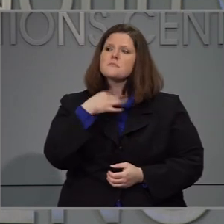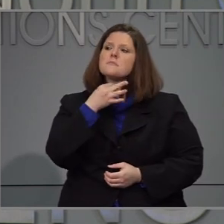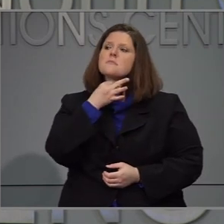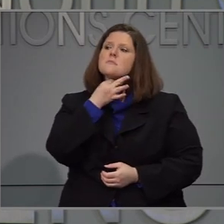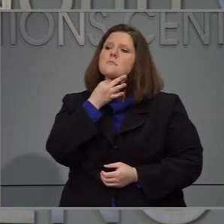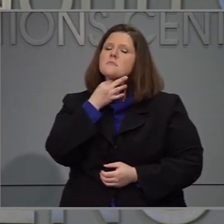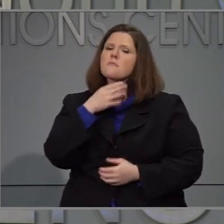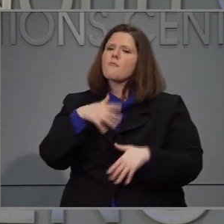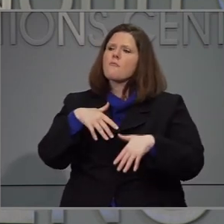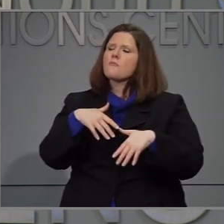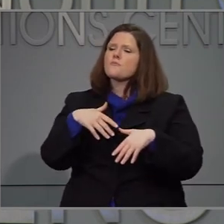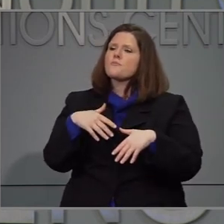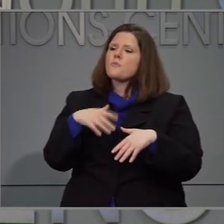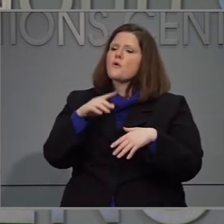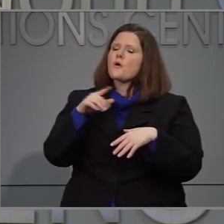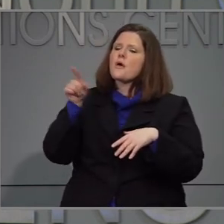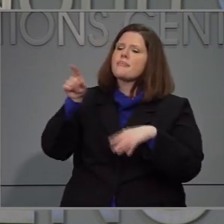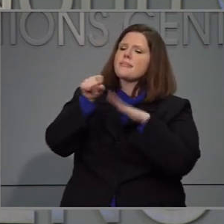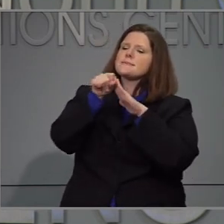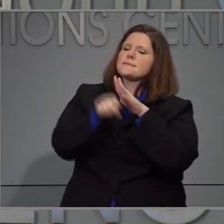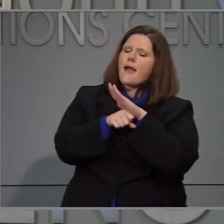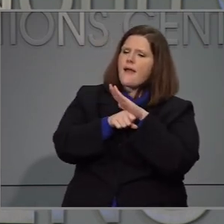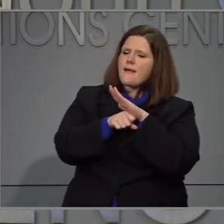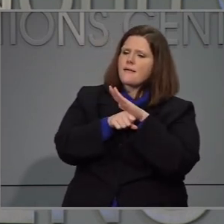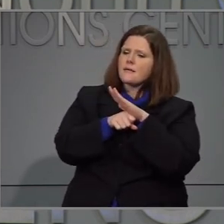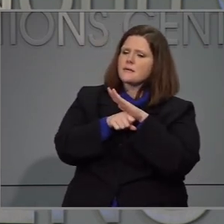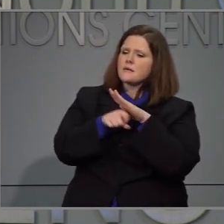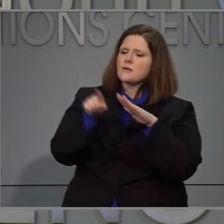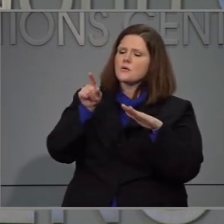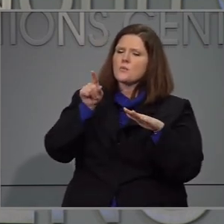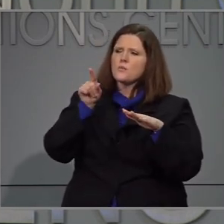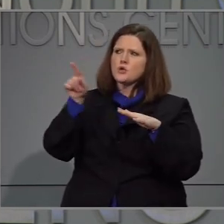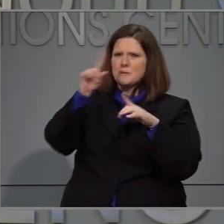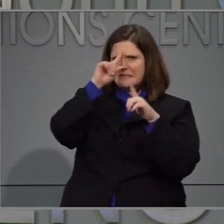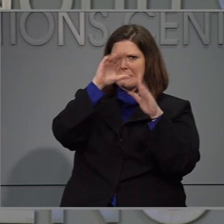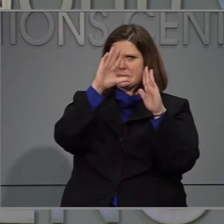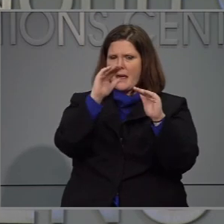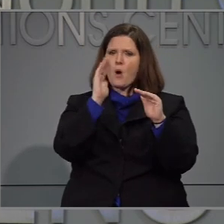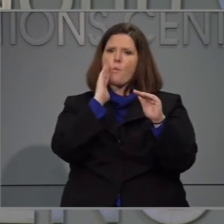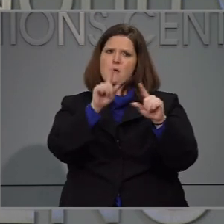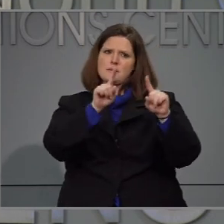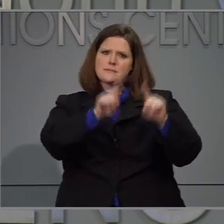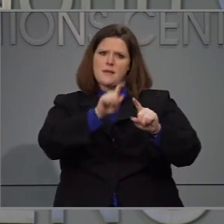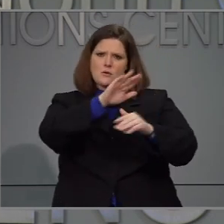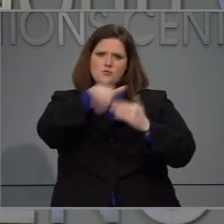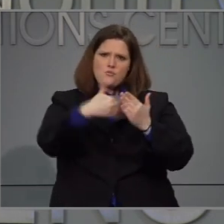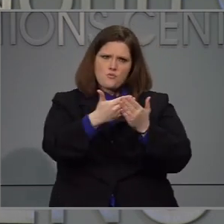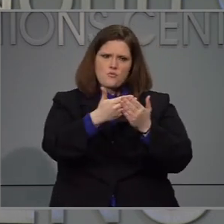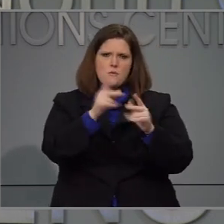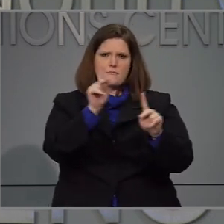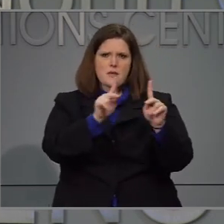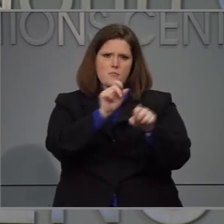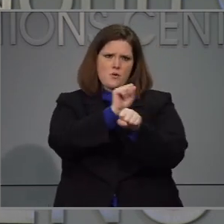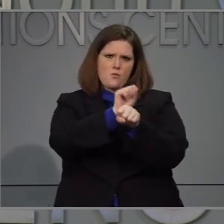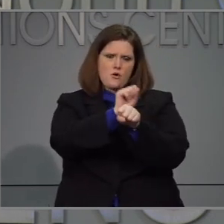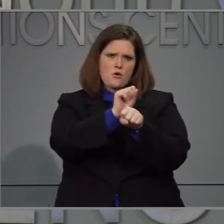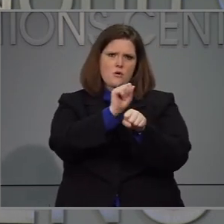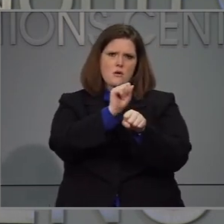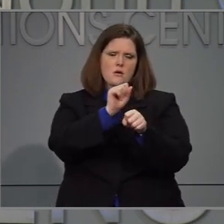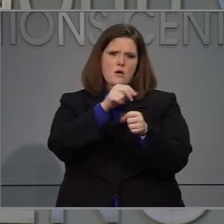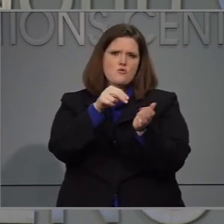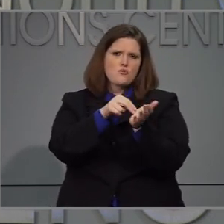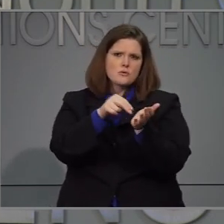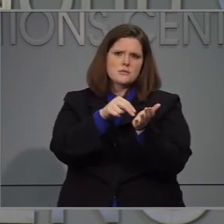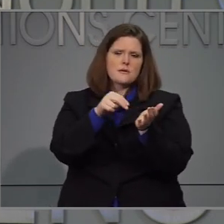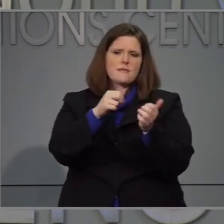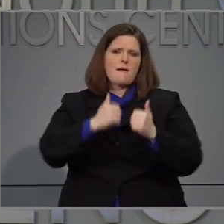state anticipate testing staff and patients at all nursing and assisted living homes, and how does that rank